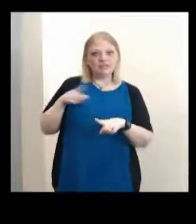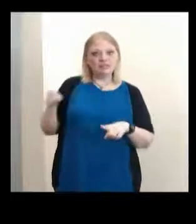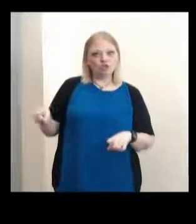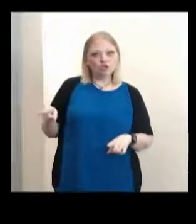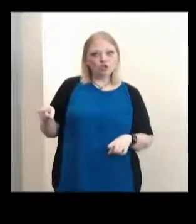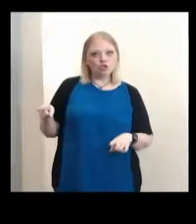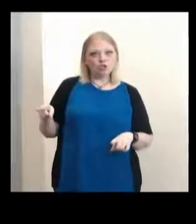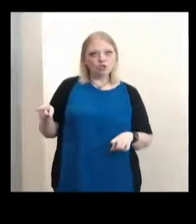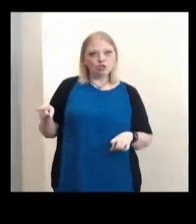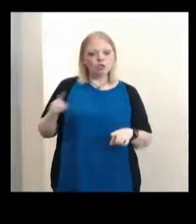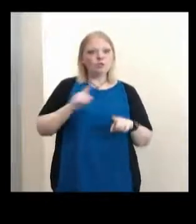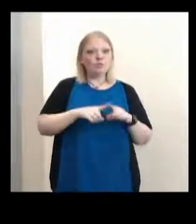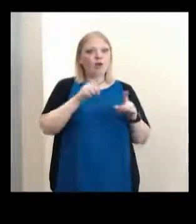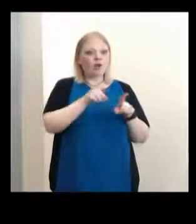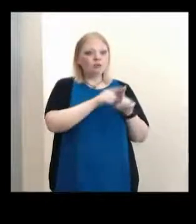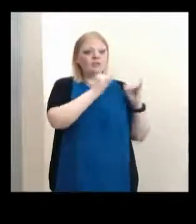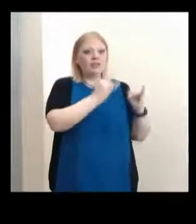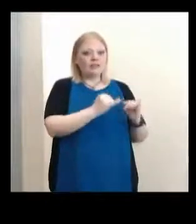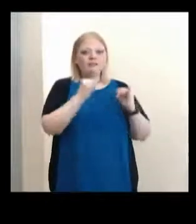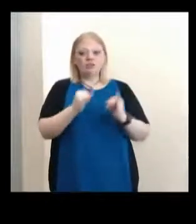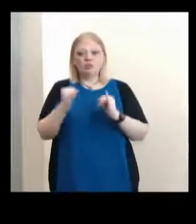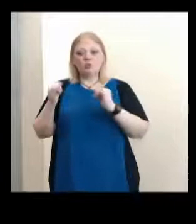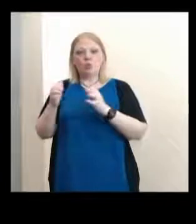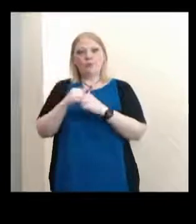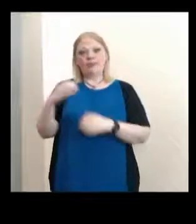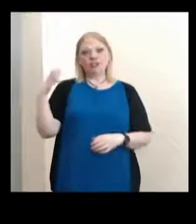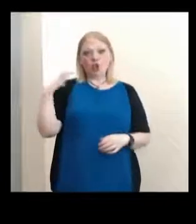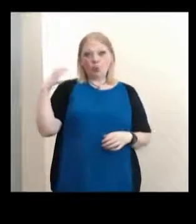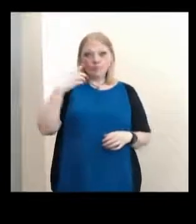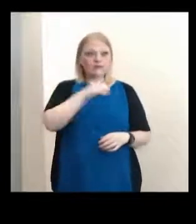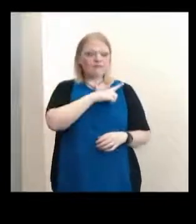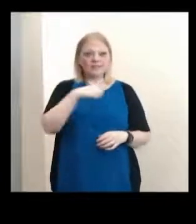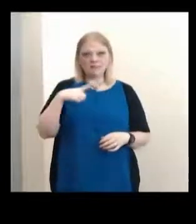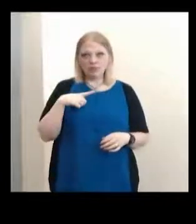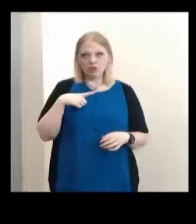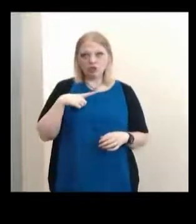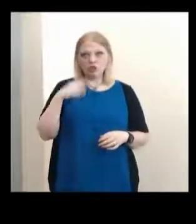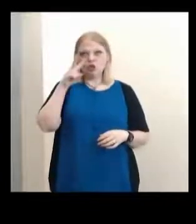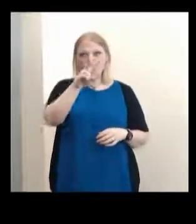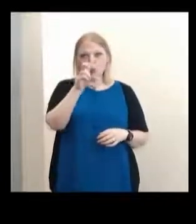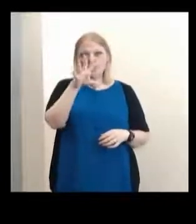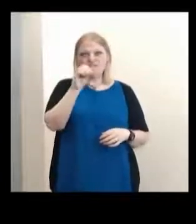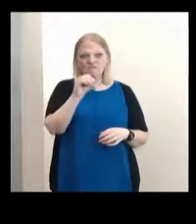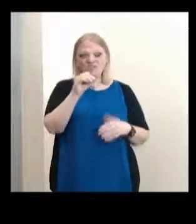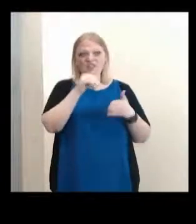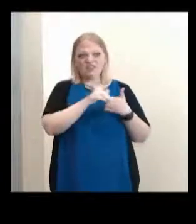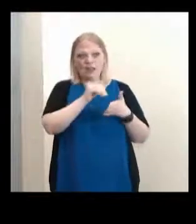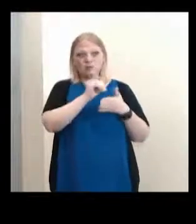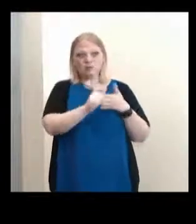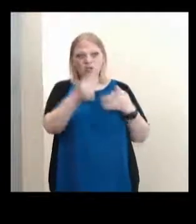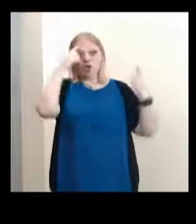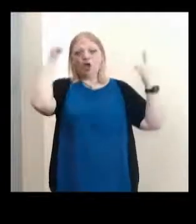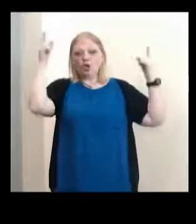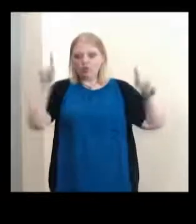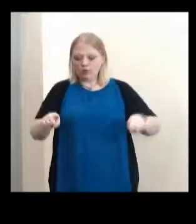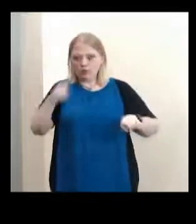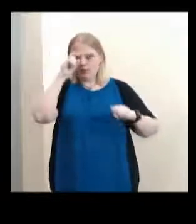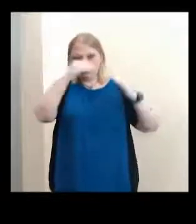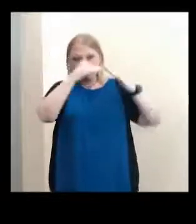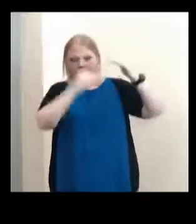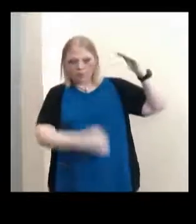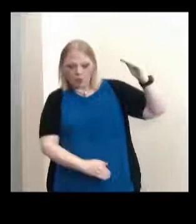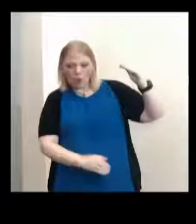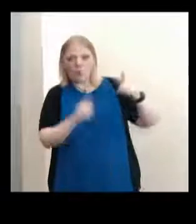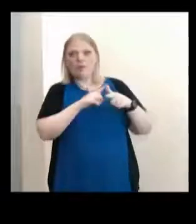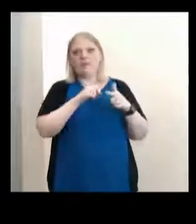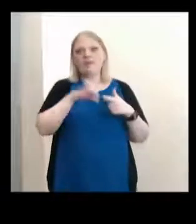but individualized discussions I had with the chairwoman of the legislature, and $250,000 was agreed upon because below that gives